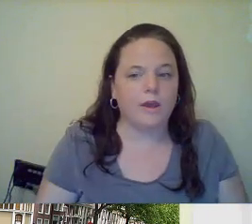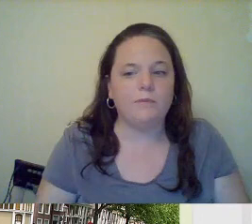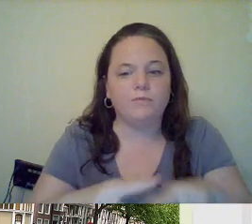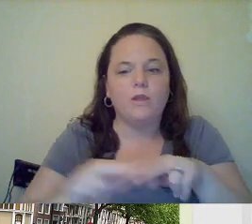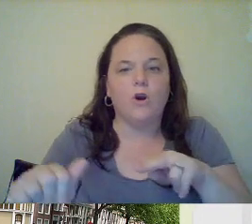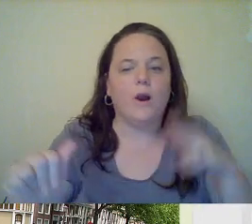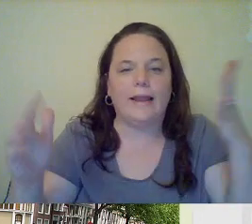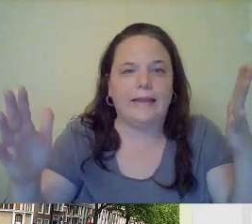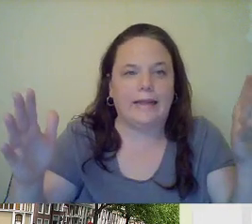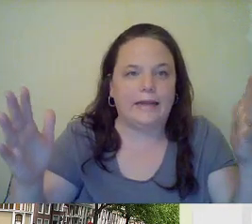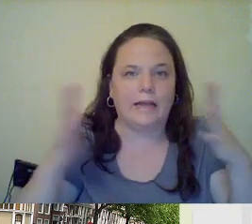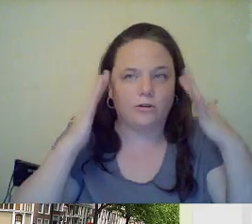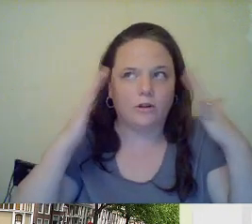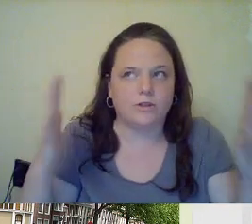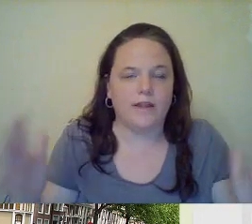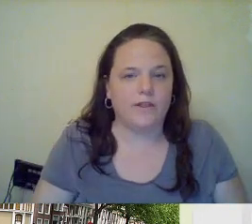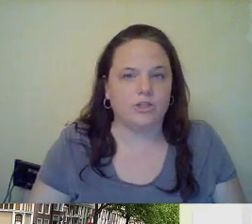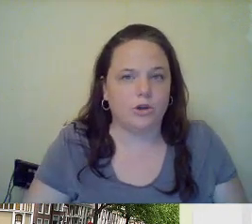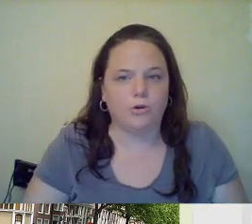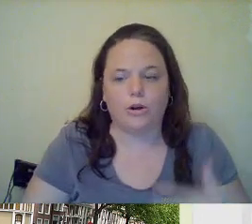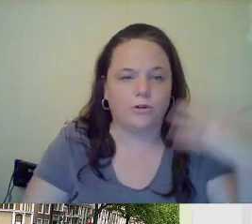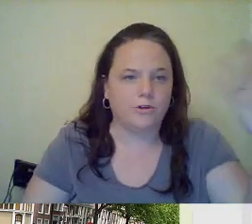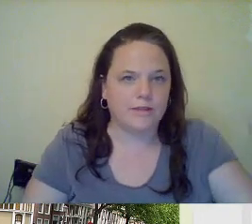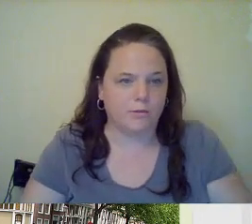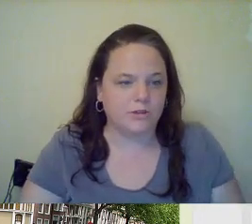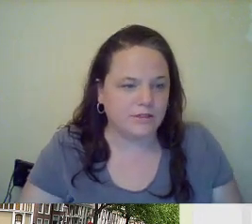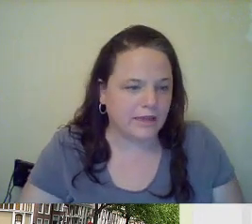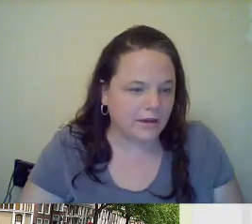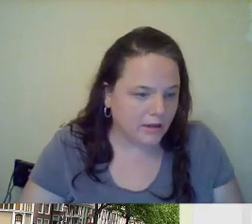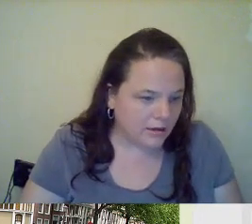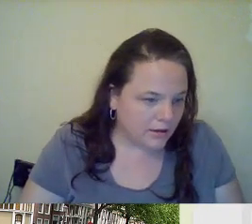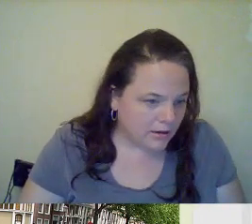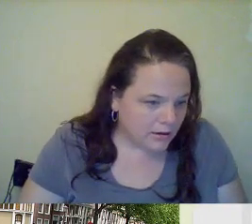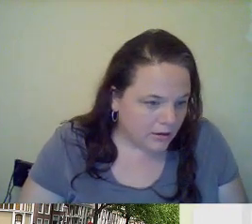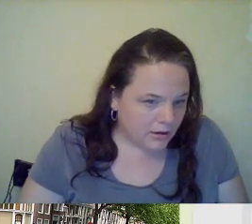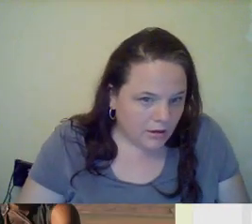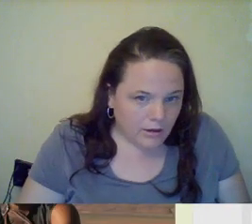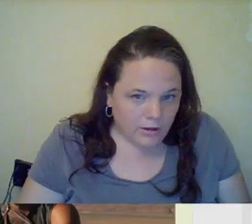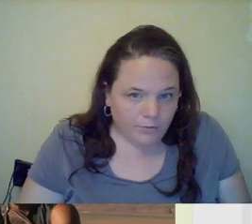gone. Okay? Or I didn't get it. I don't understand that joke. Or I don't understand what you just said.